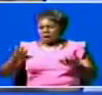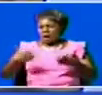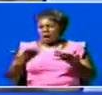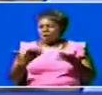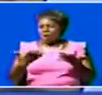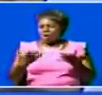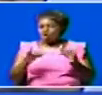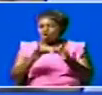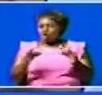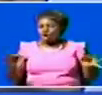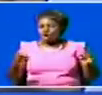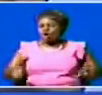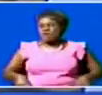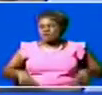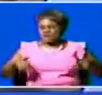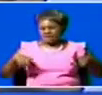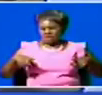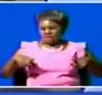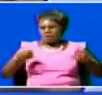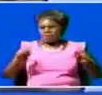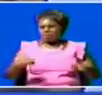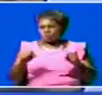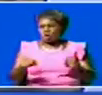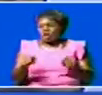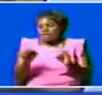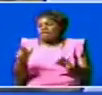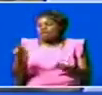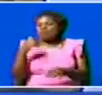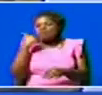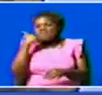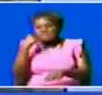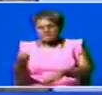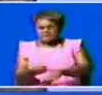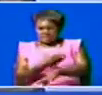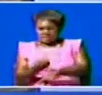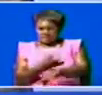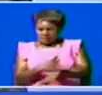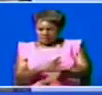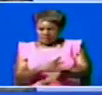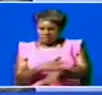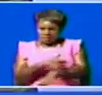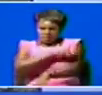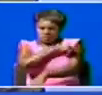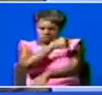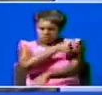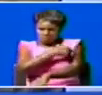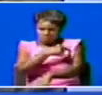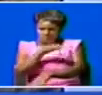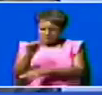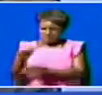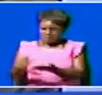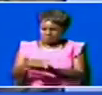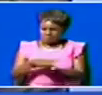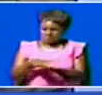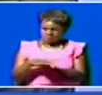lifespan of one suffering from cancer irrespective of the economic strength. You see, mm-hmm. hospital charges actually is asking